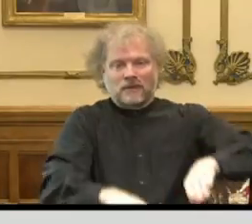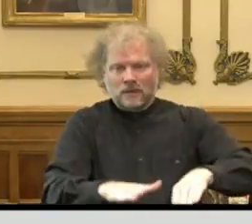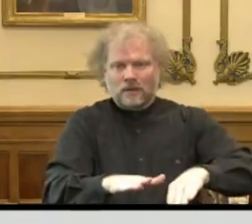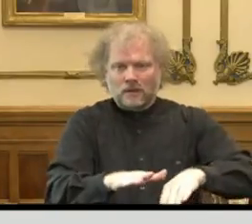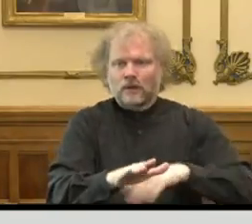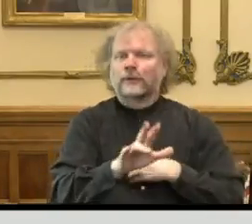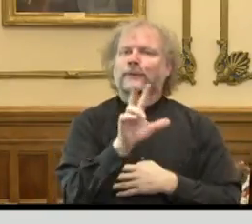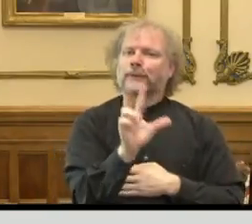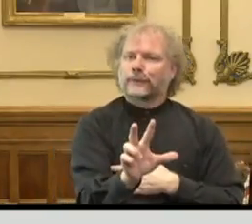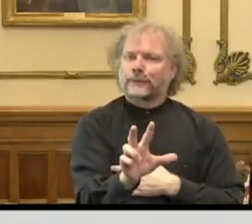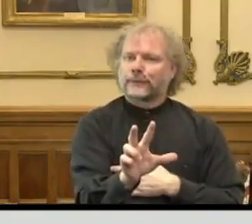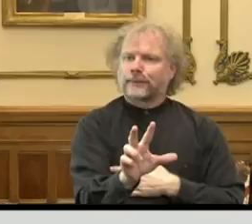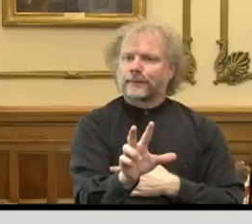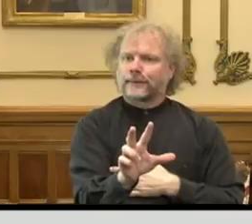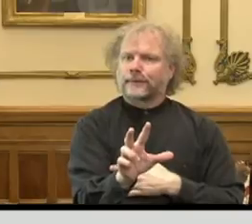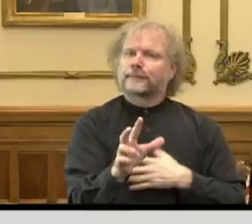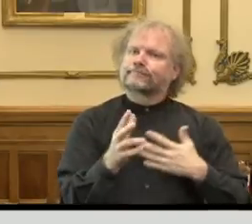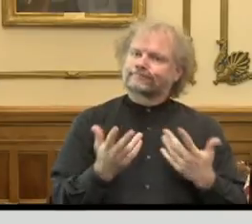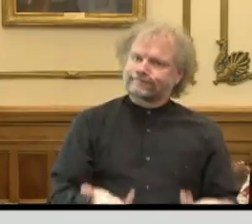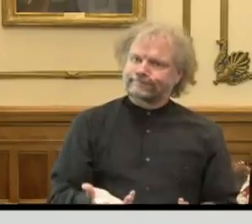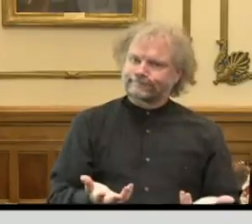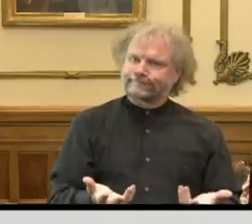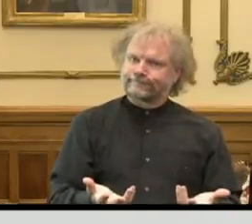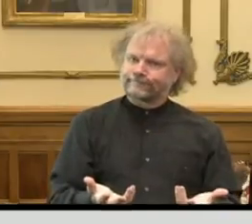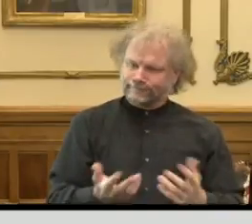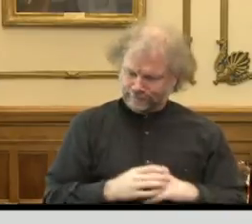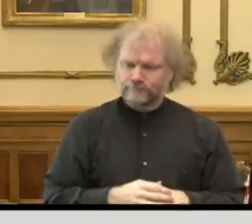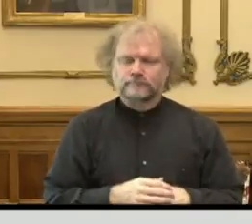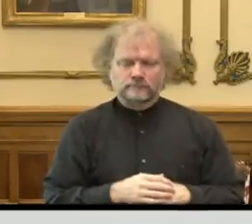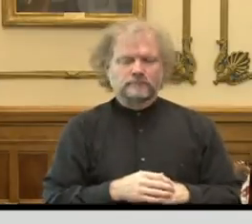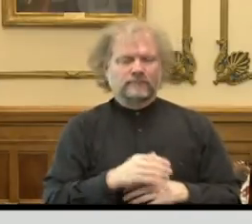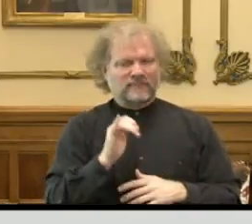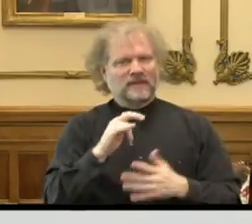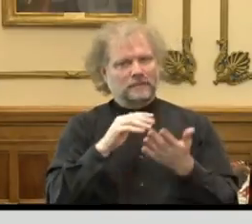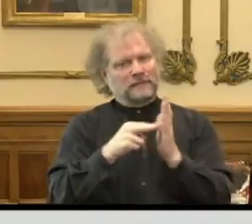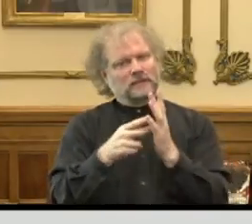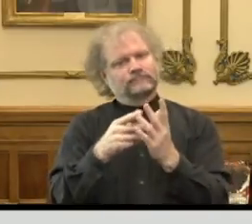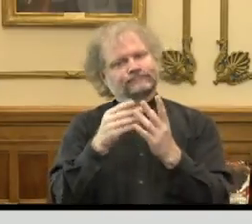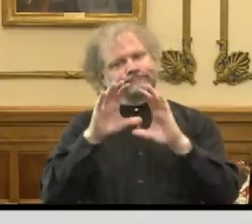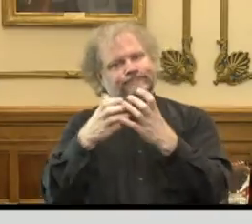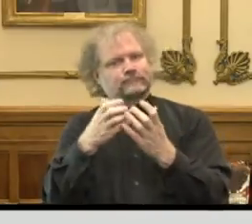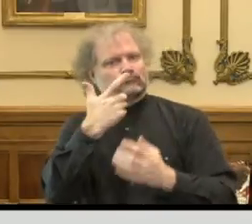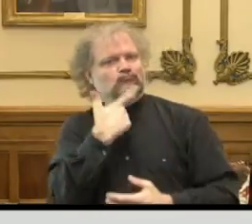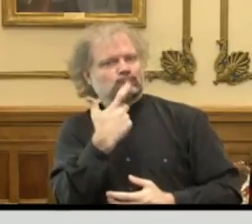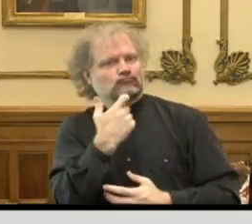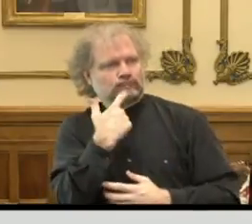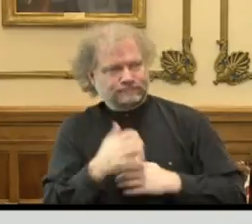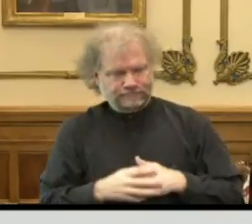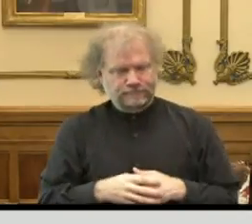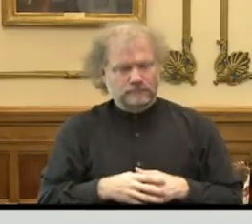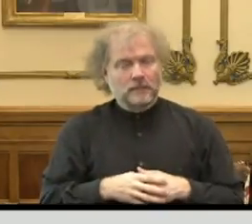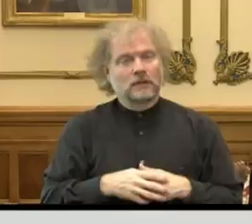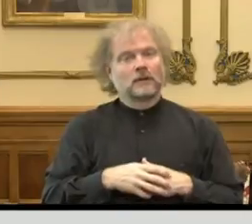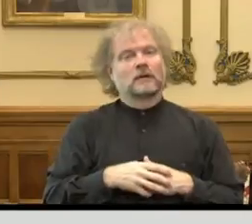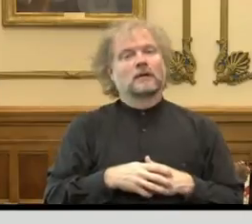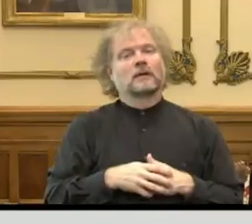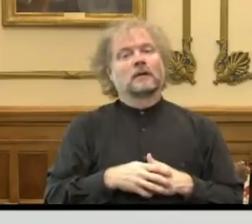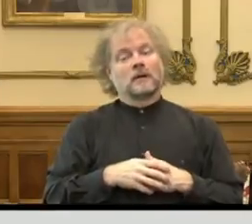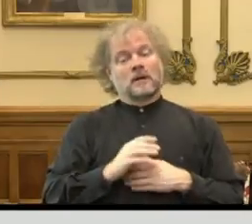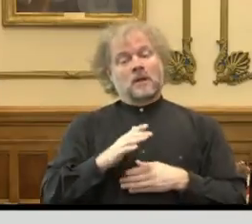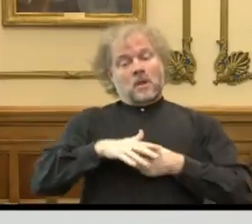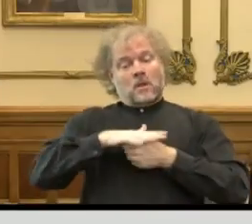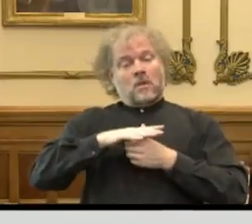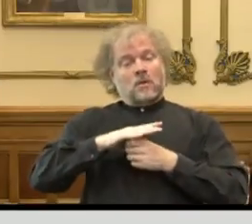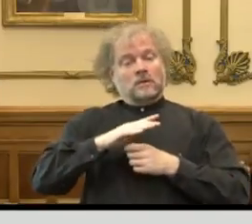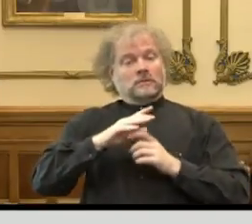add those together and divide them by 3, that's how you come up with 3, which places them in red. Now, our State Department of Health